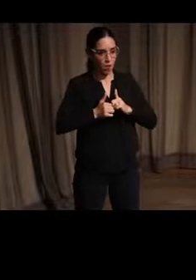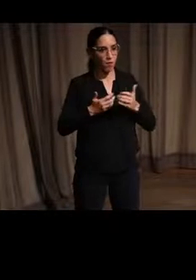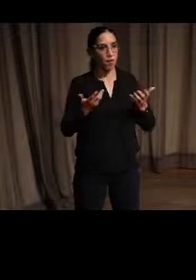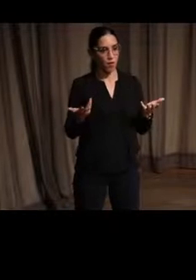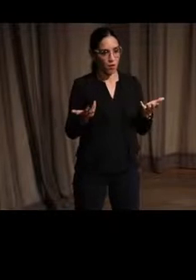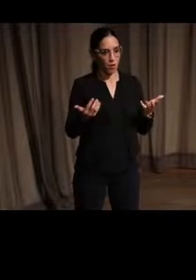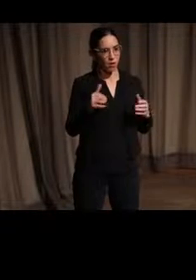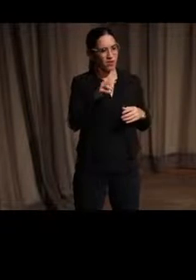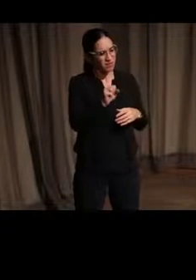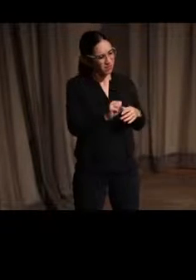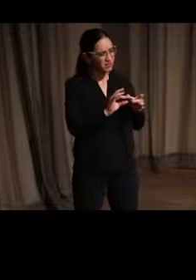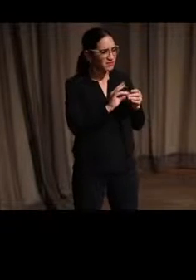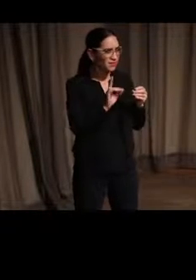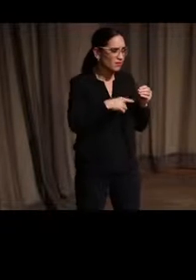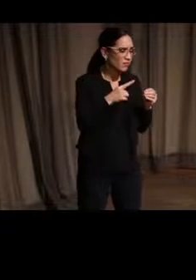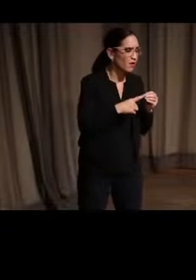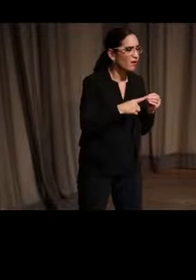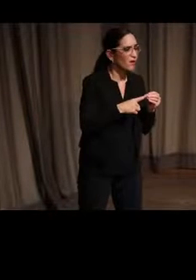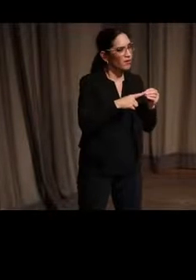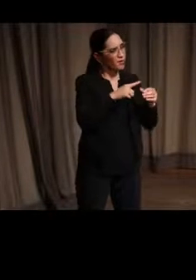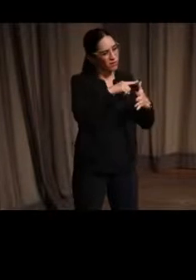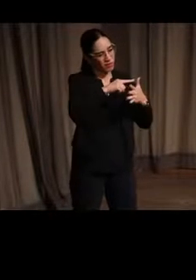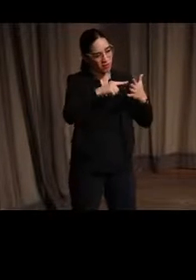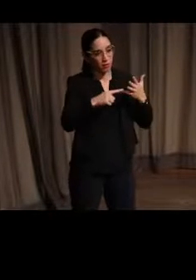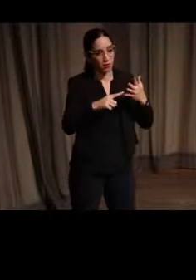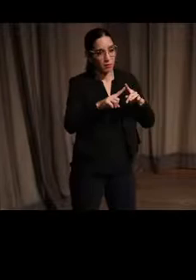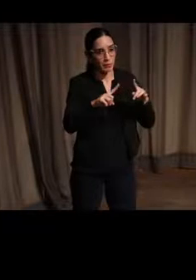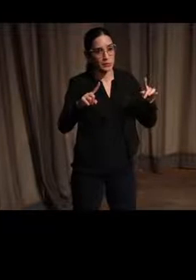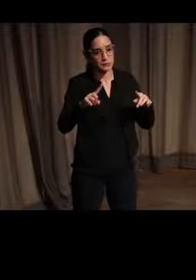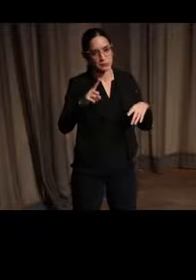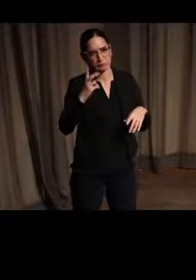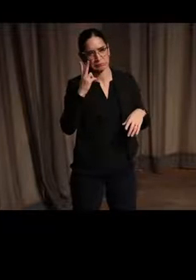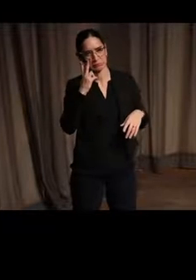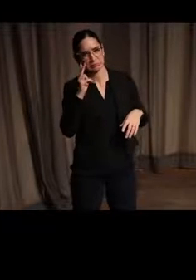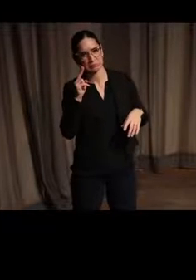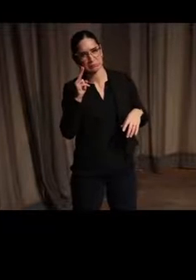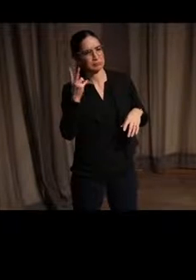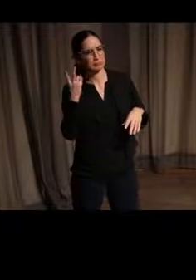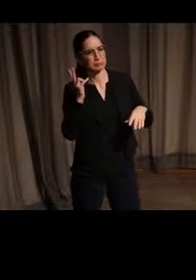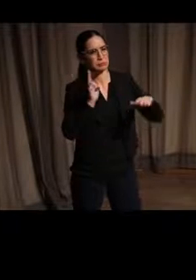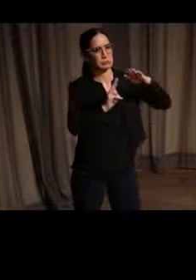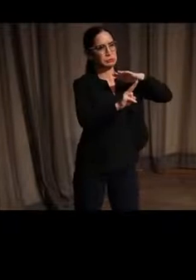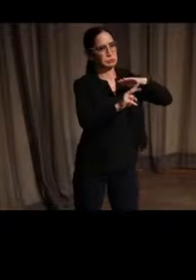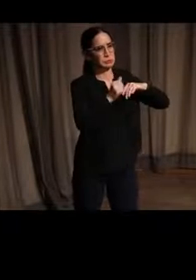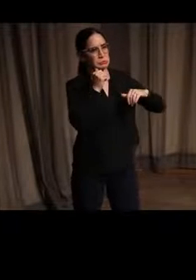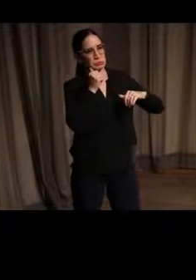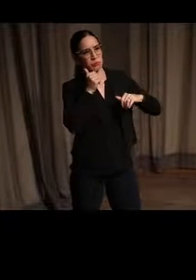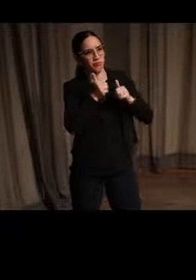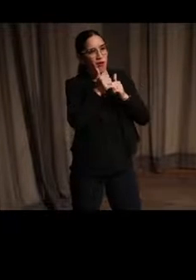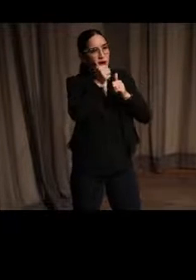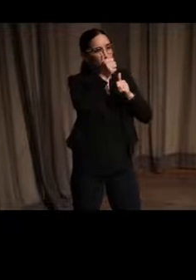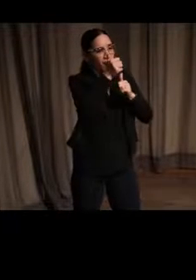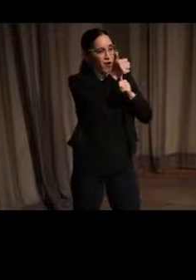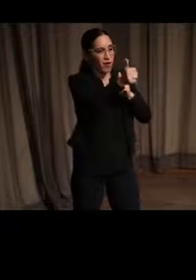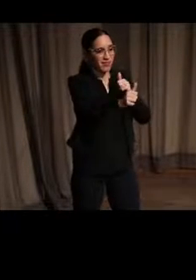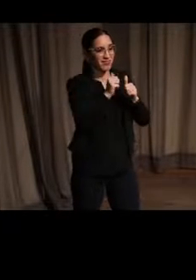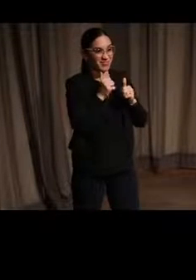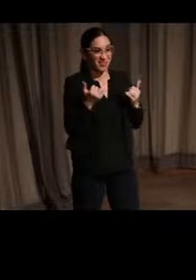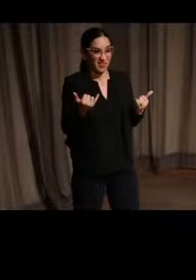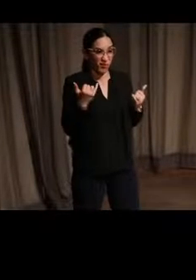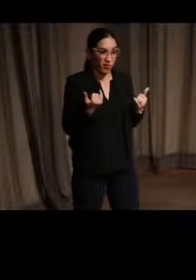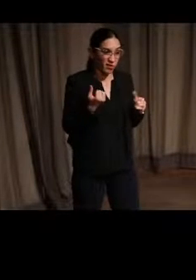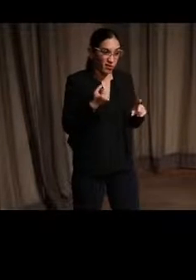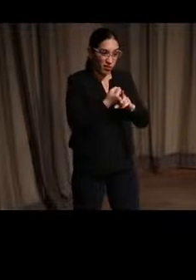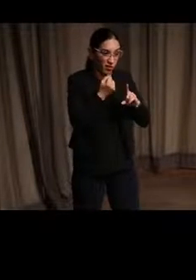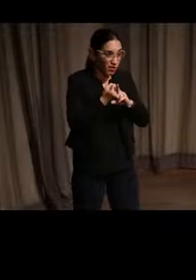it's sad and it's hard, but it feels far away, right? It doesn't feel like it's going to impact your everyday life.